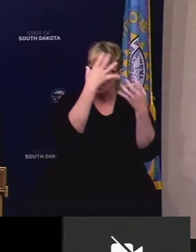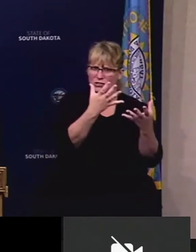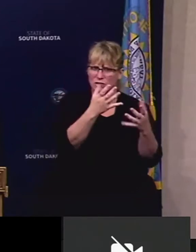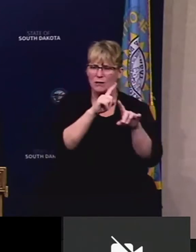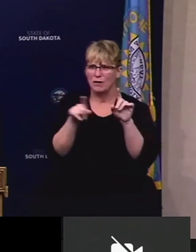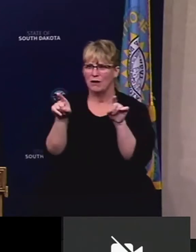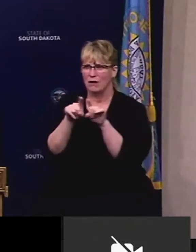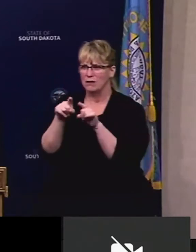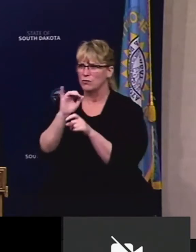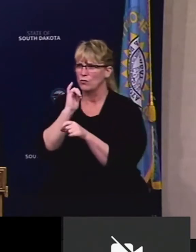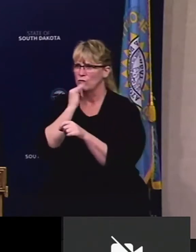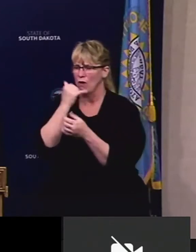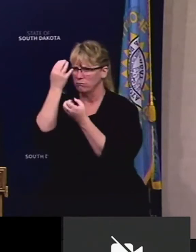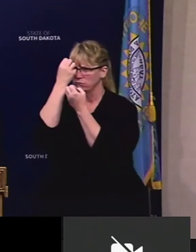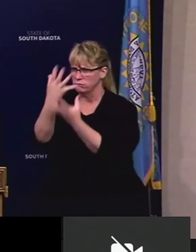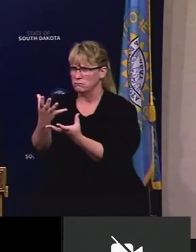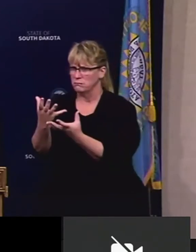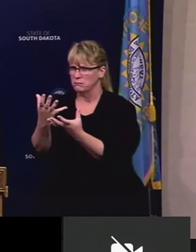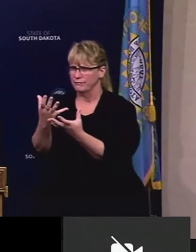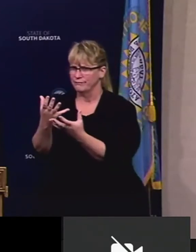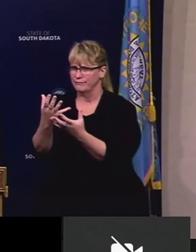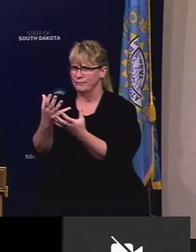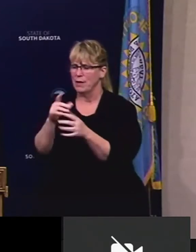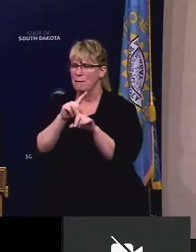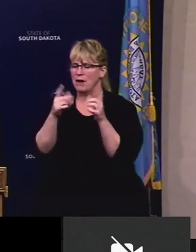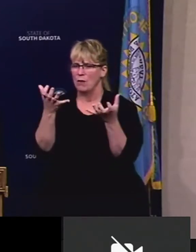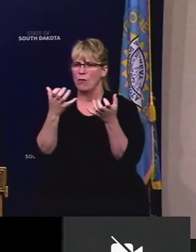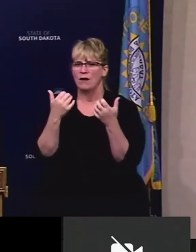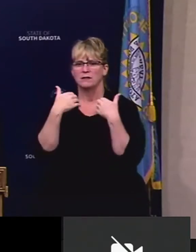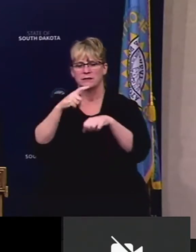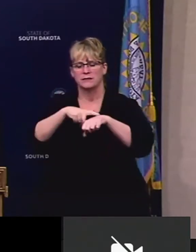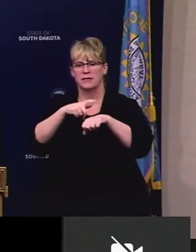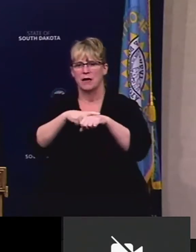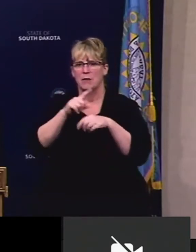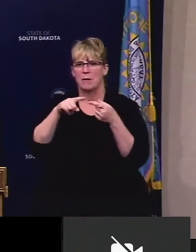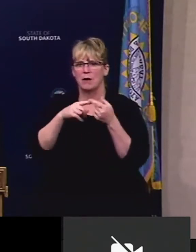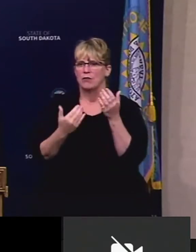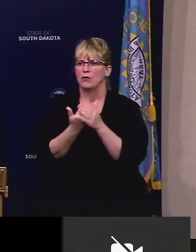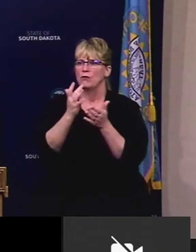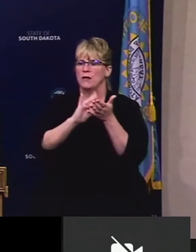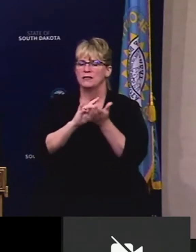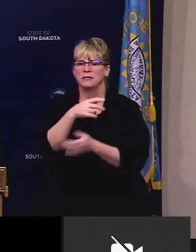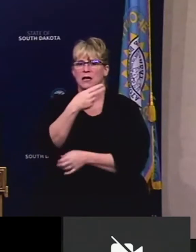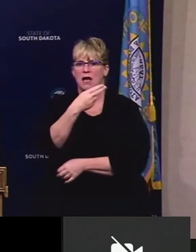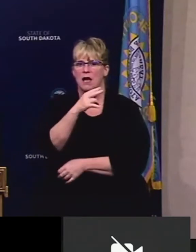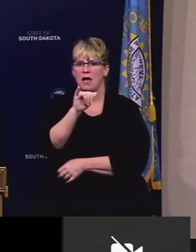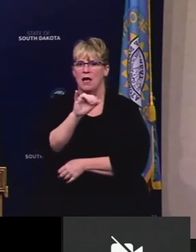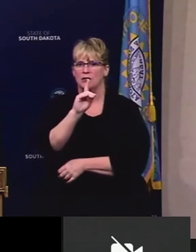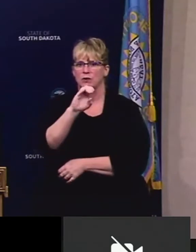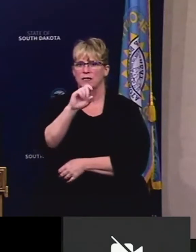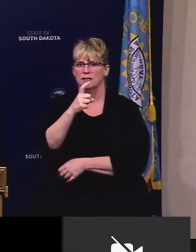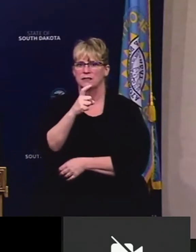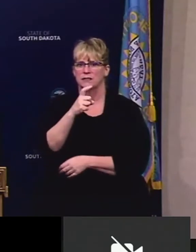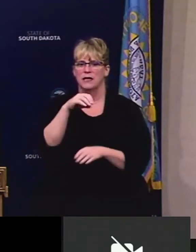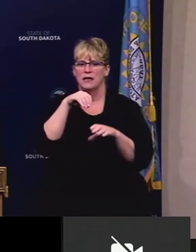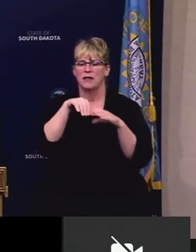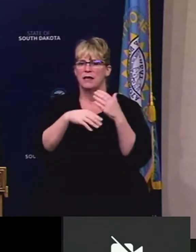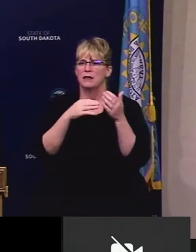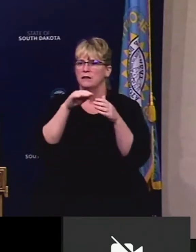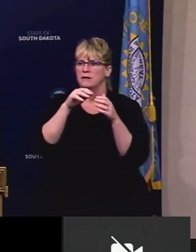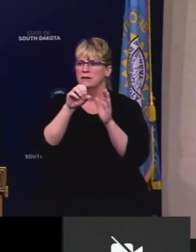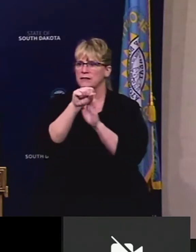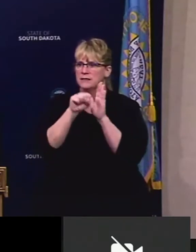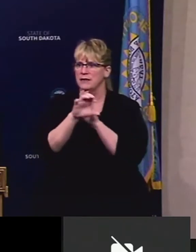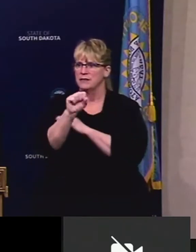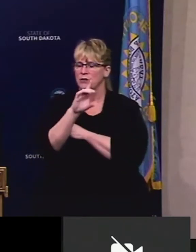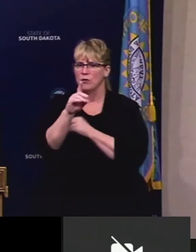to give an opportunity for all of your questions to be answered about the hydroxychloroquine trial that is ongoing in the state of South Dakota